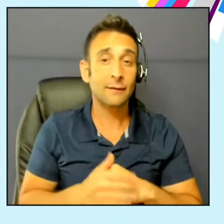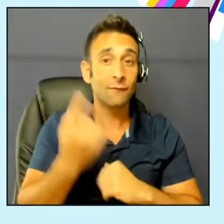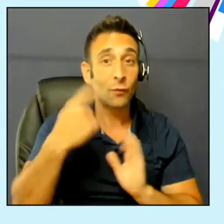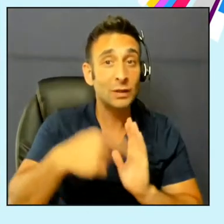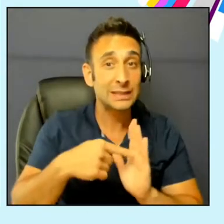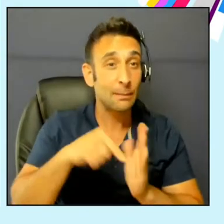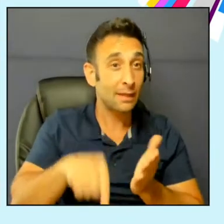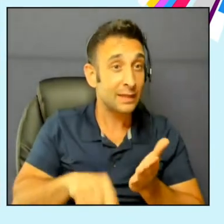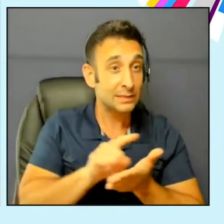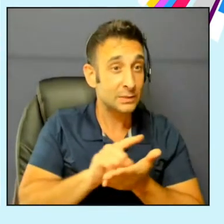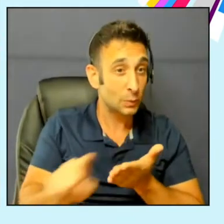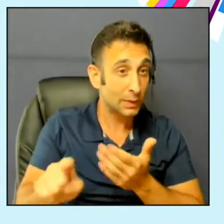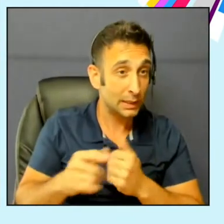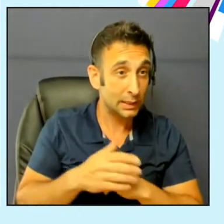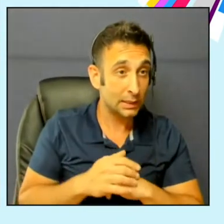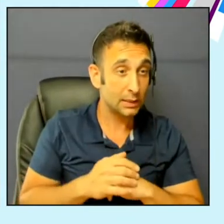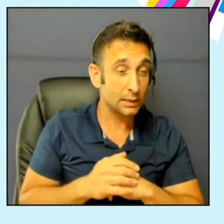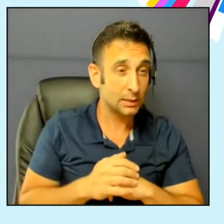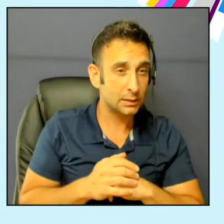the Pride for